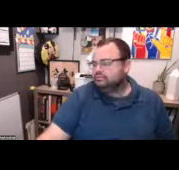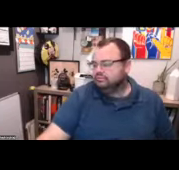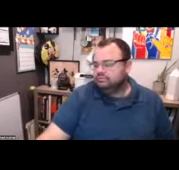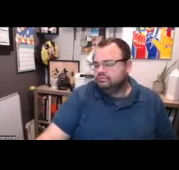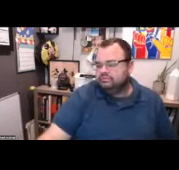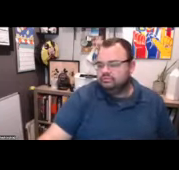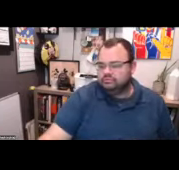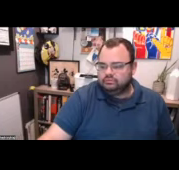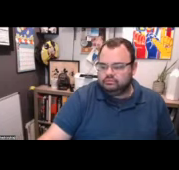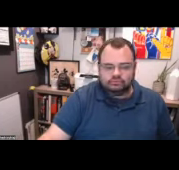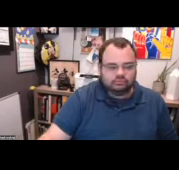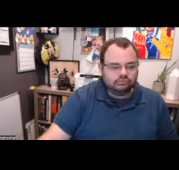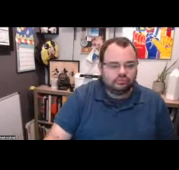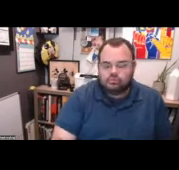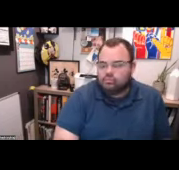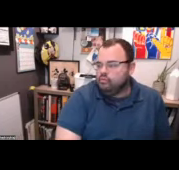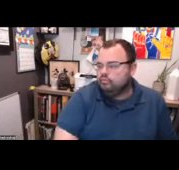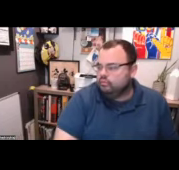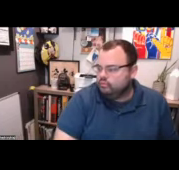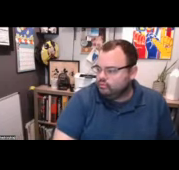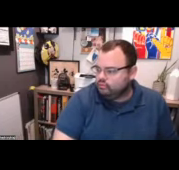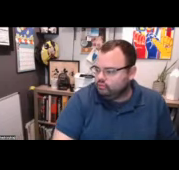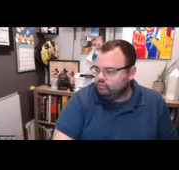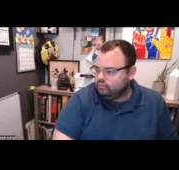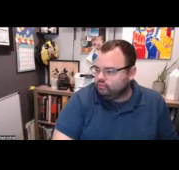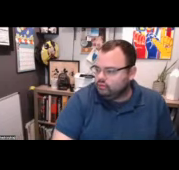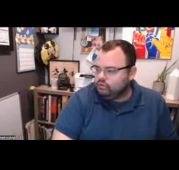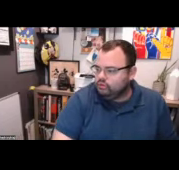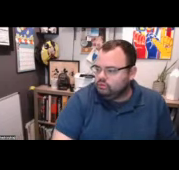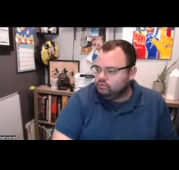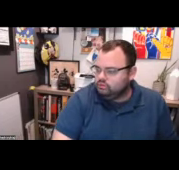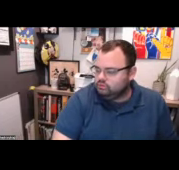time. It's kind of a, yeah, it's kind of abstract.